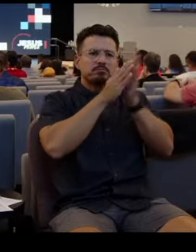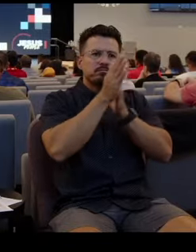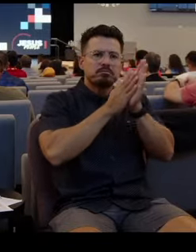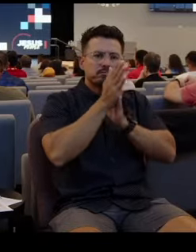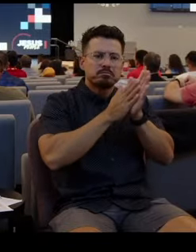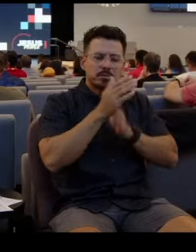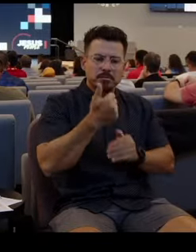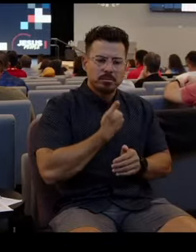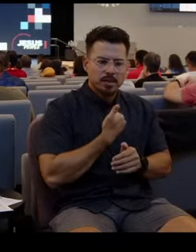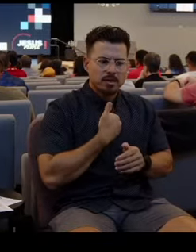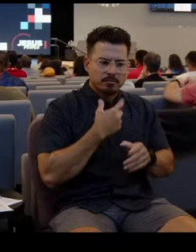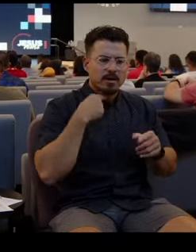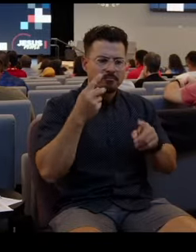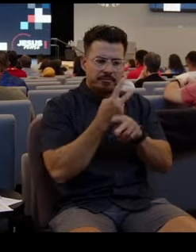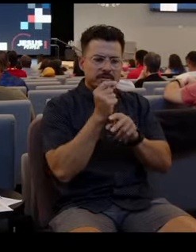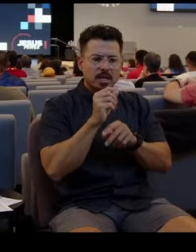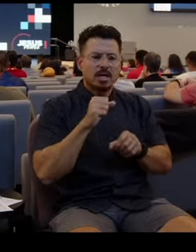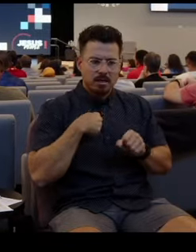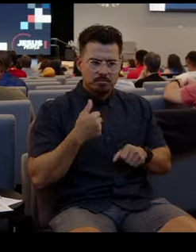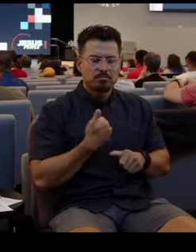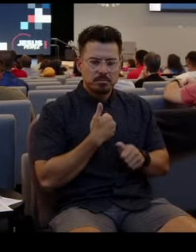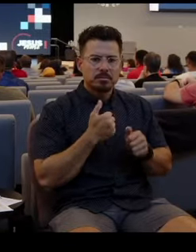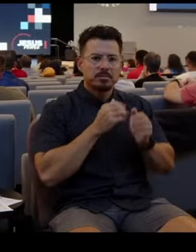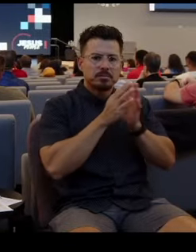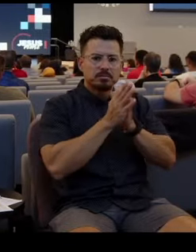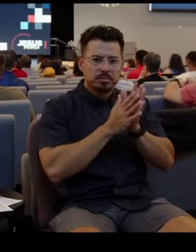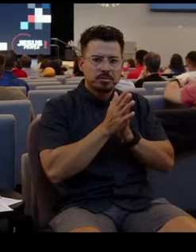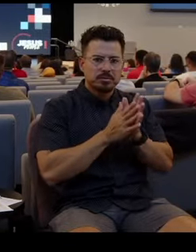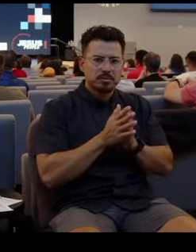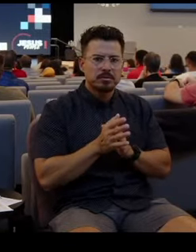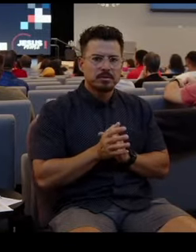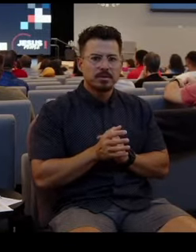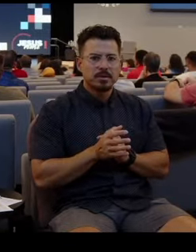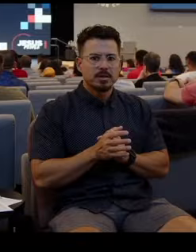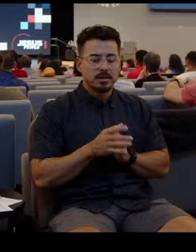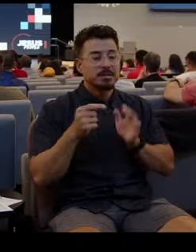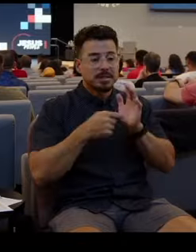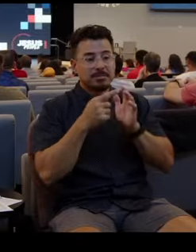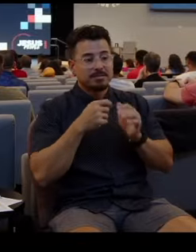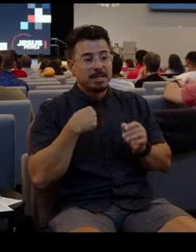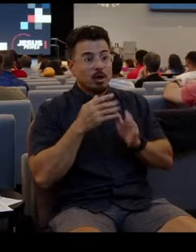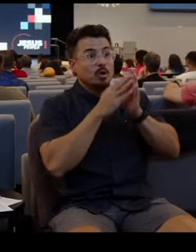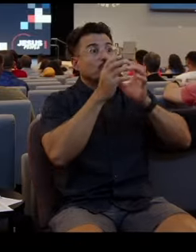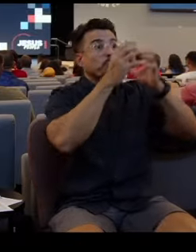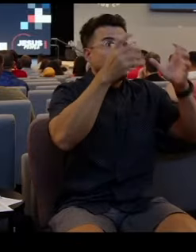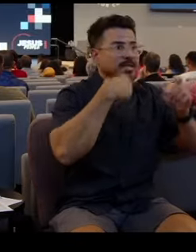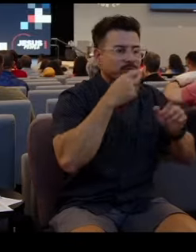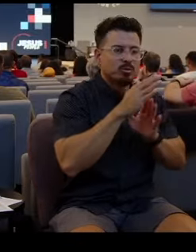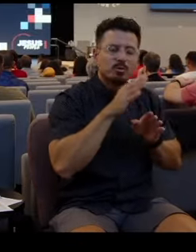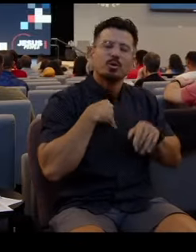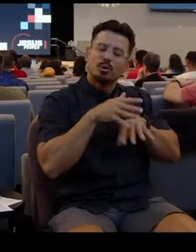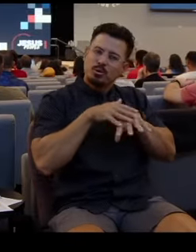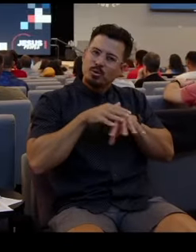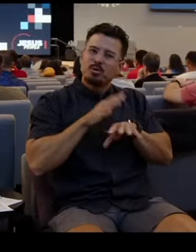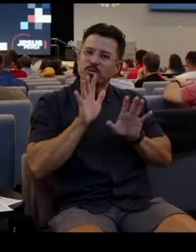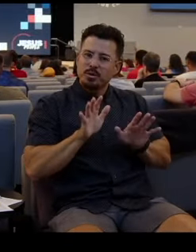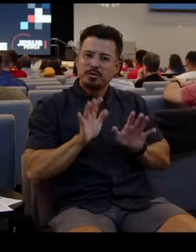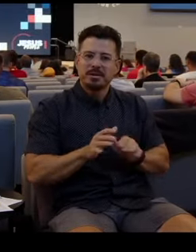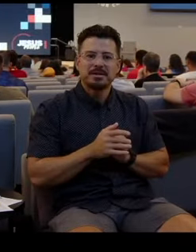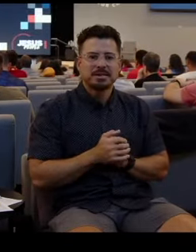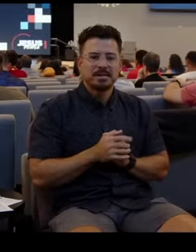to the extreme. Sorry. But, you know, every once in a while, you got to dial it back. But what that set me free